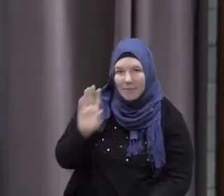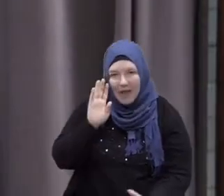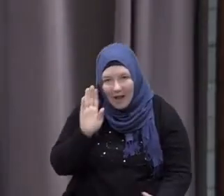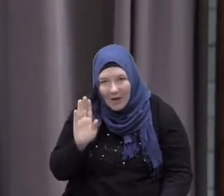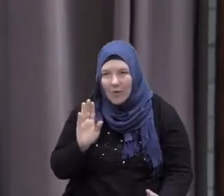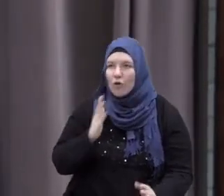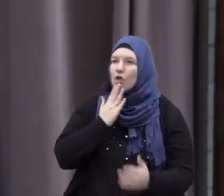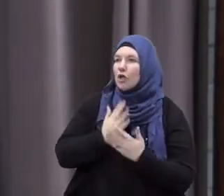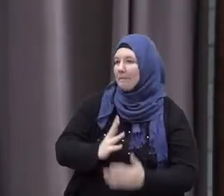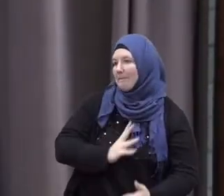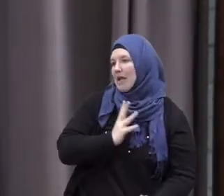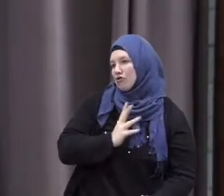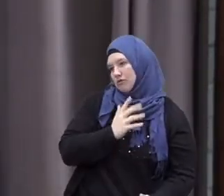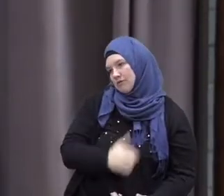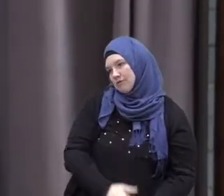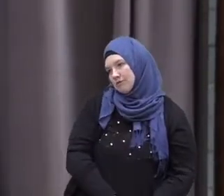that.